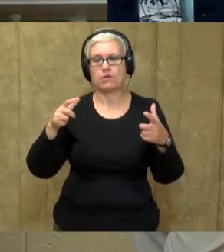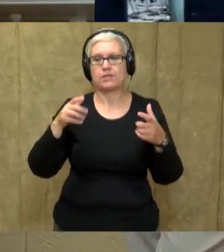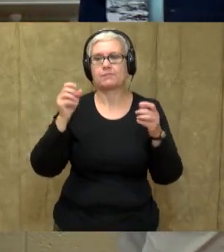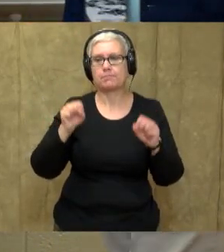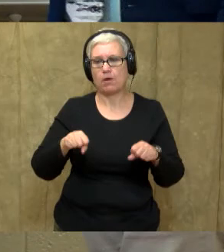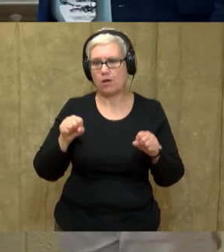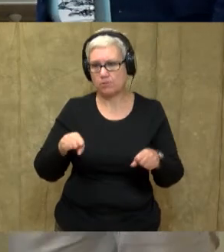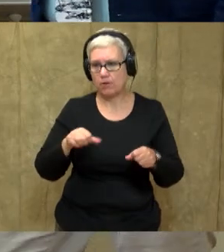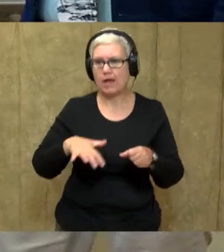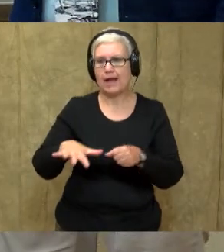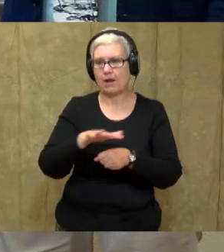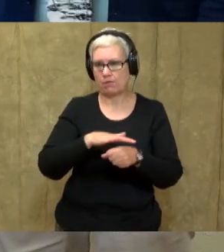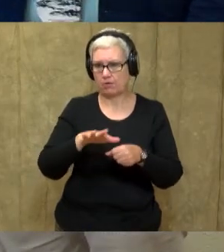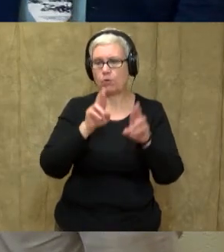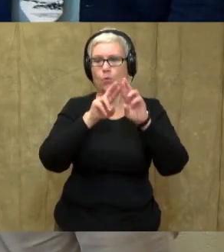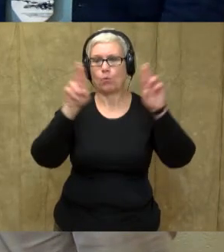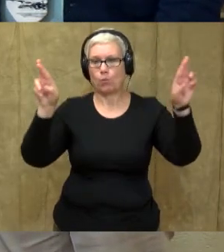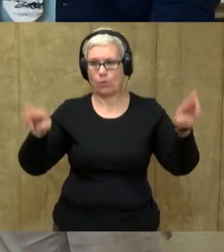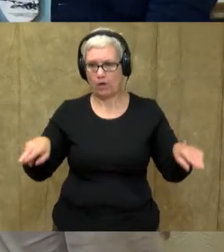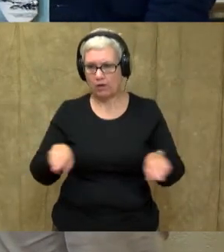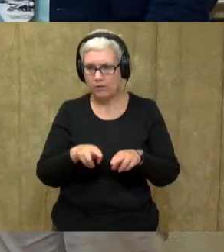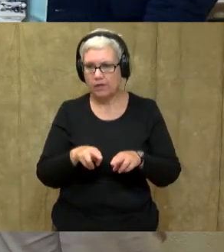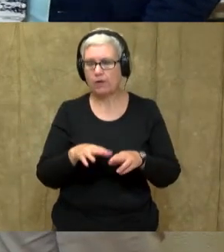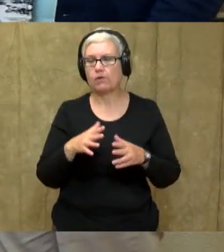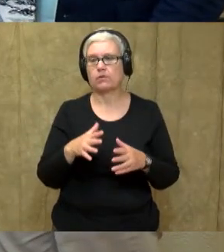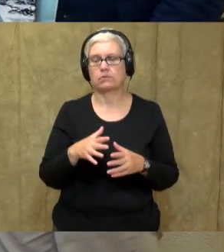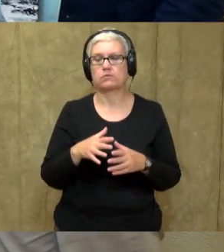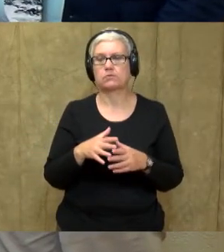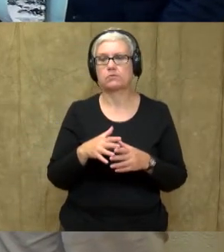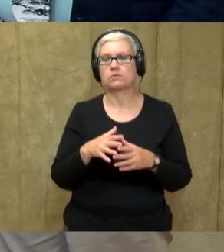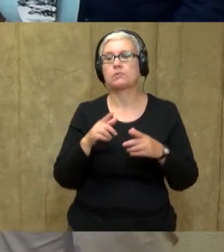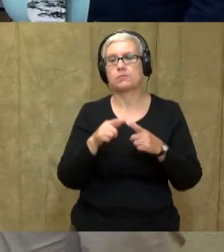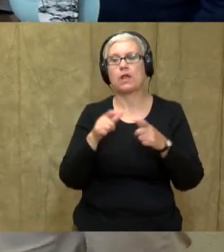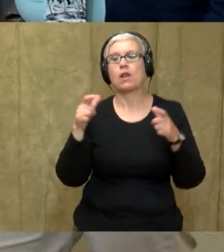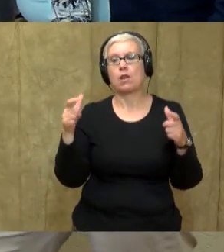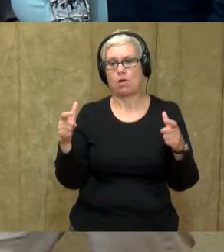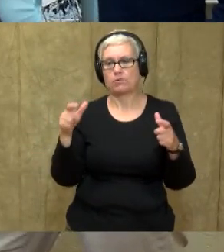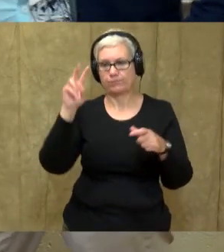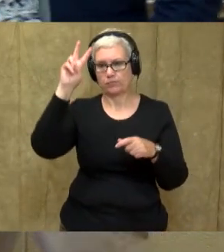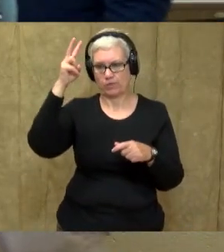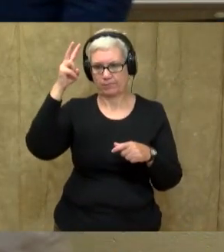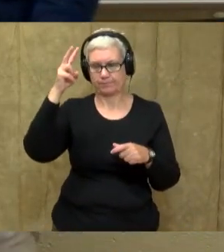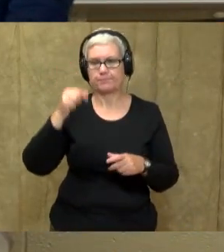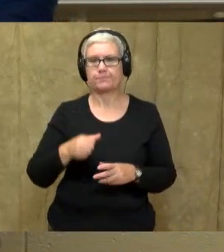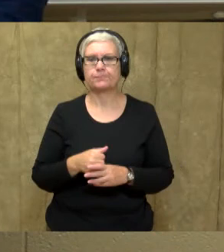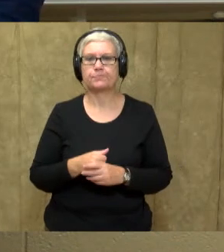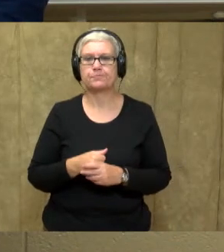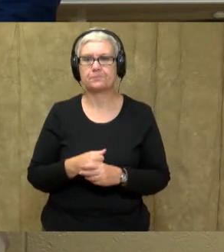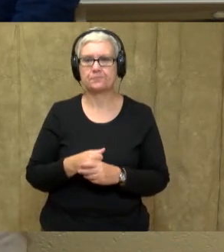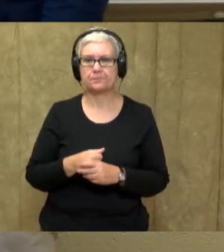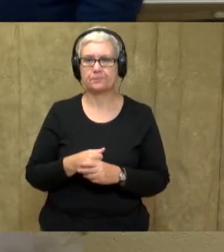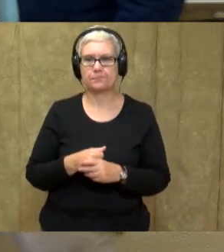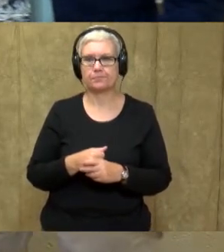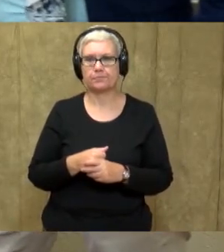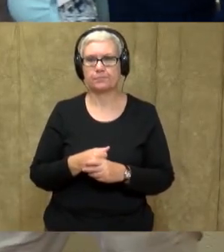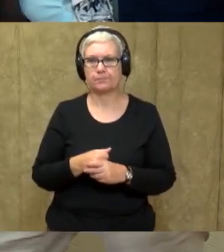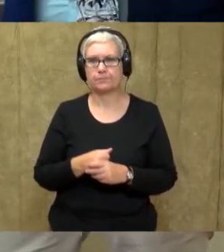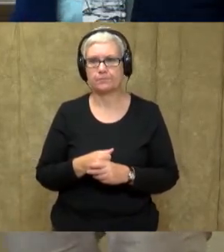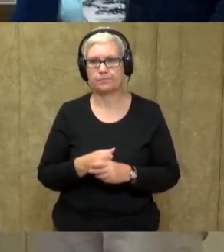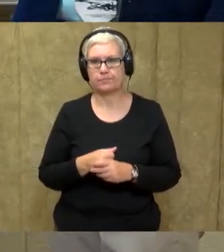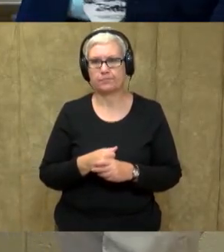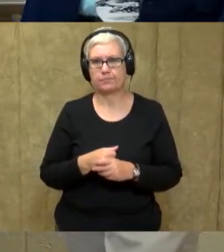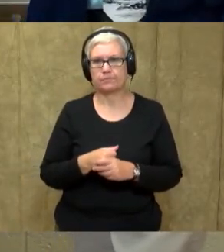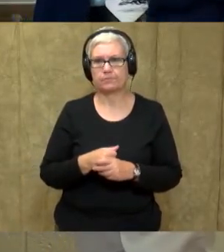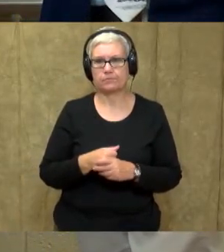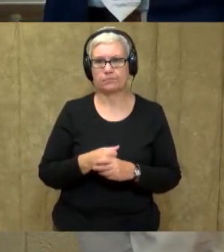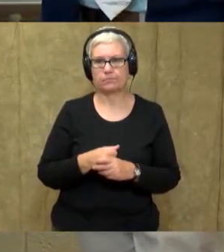about rectangles and we're talking about these quadrilaterals, the square is going to give us the largest possible area. We know that our side length and our side width